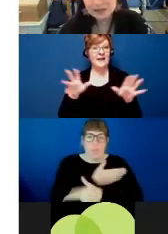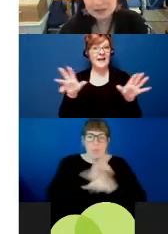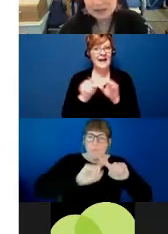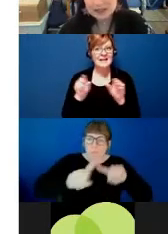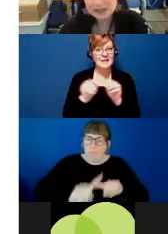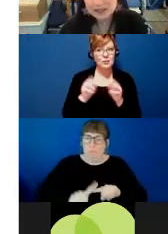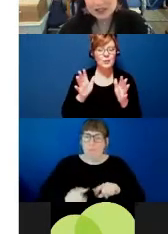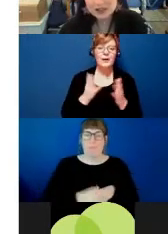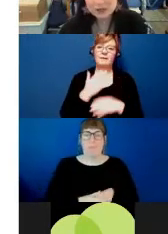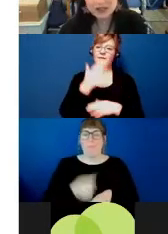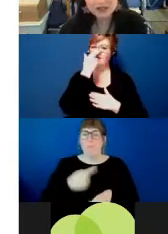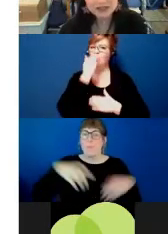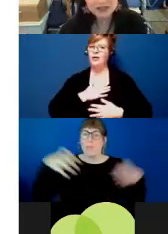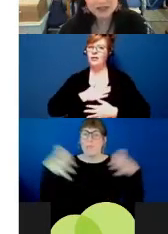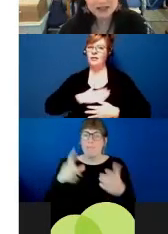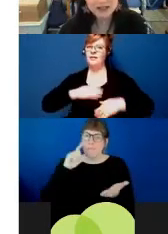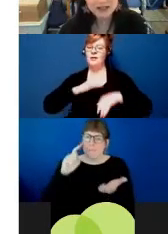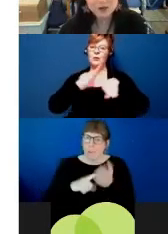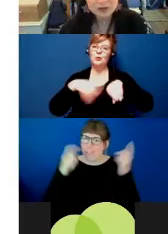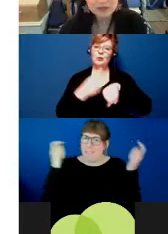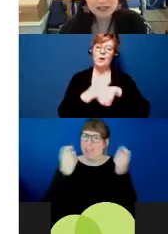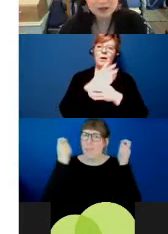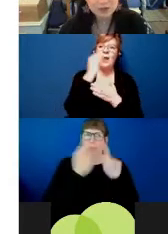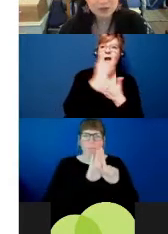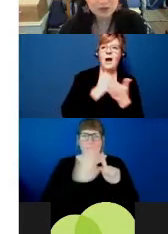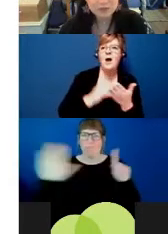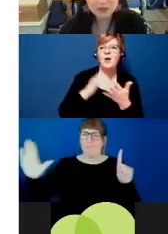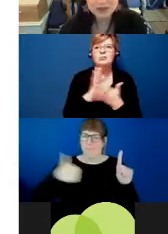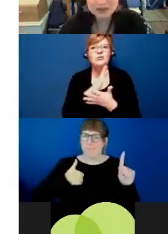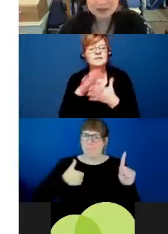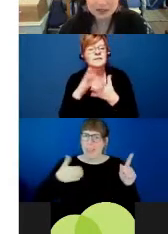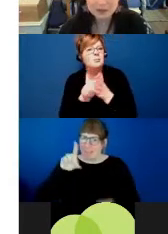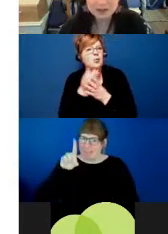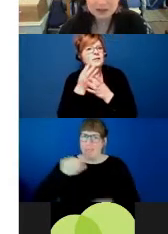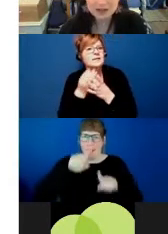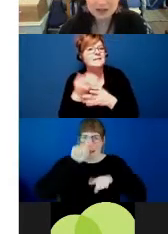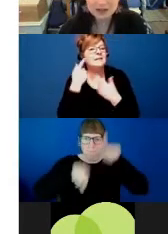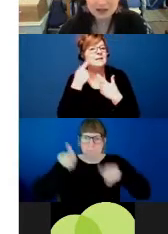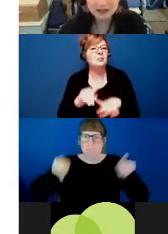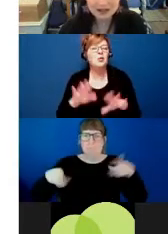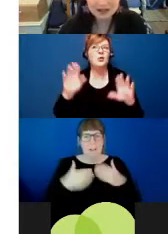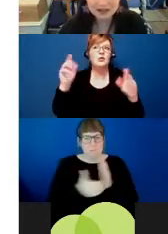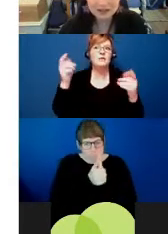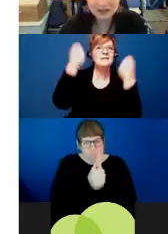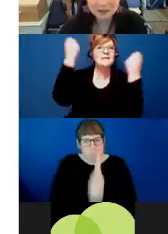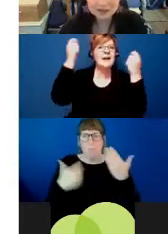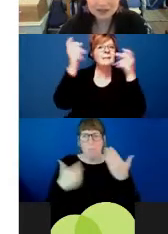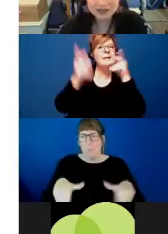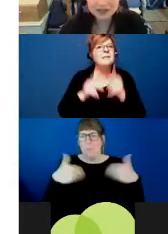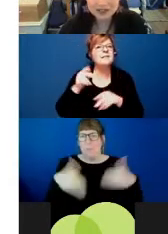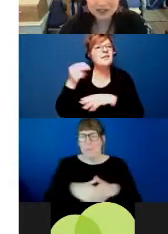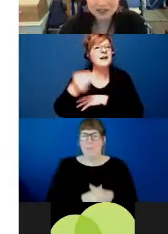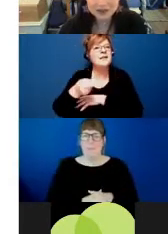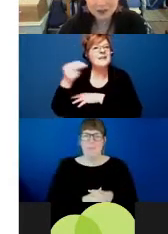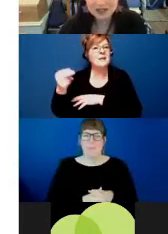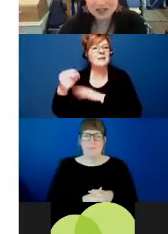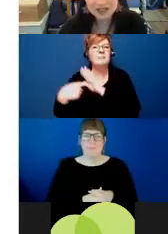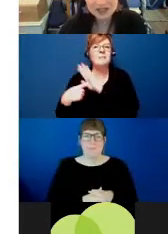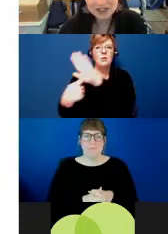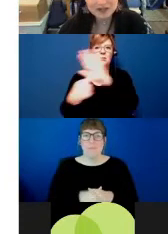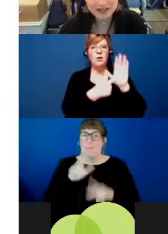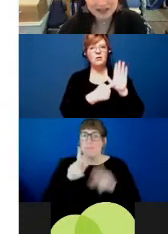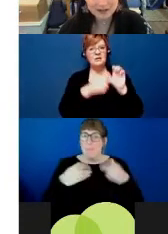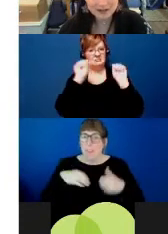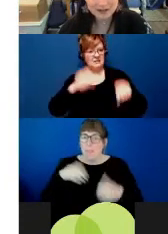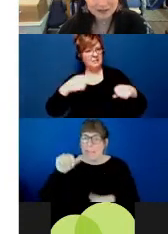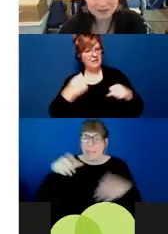with disabilities that showcases the incredible talent pool within the disabled community, and that given the opportunity, we can